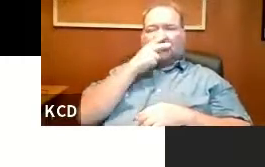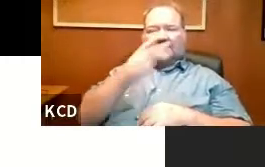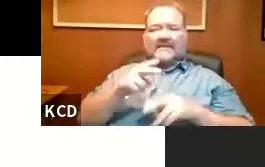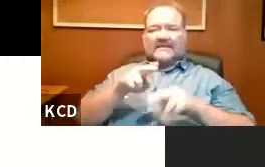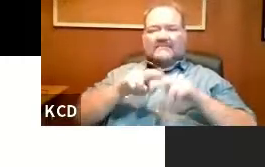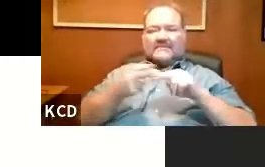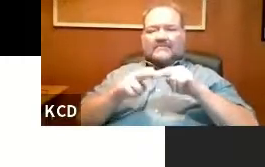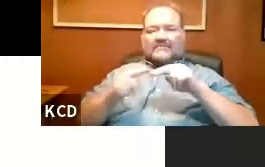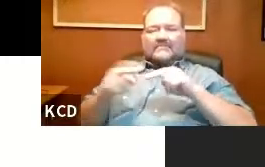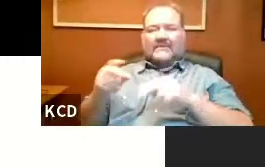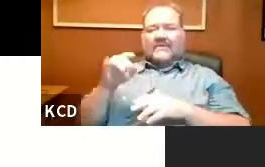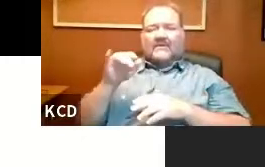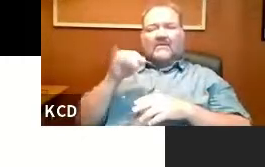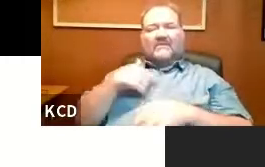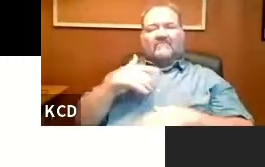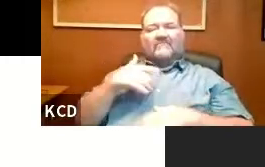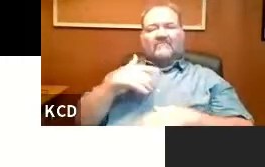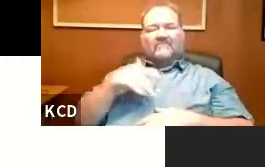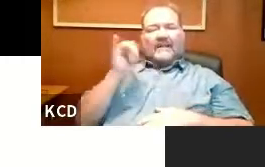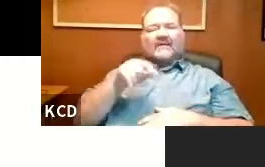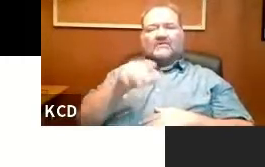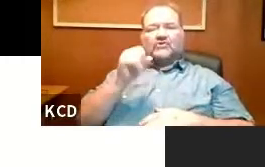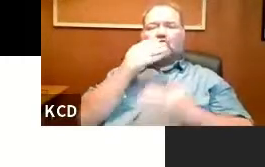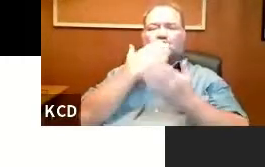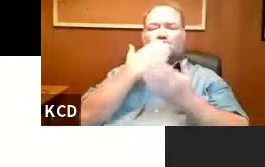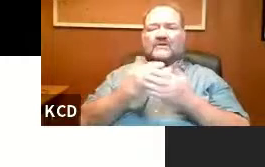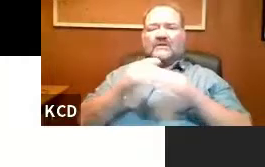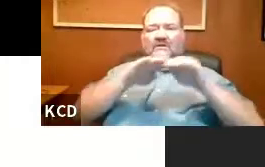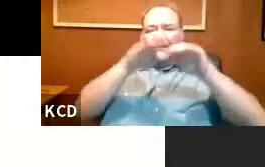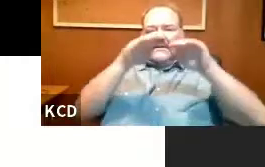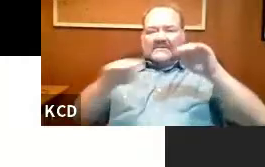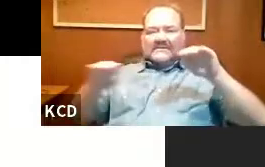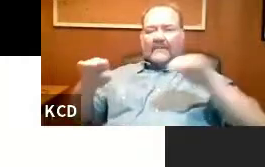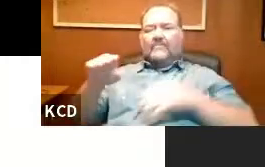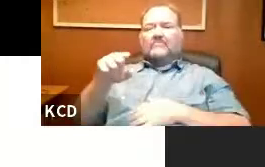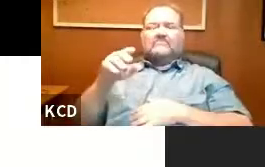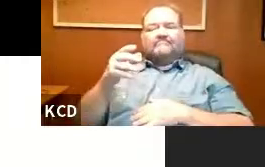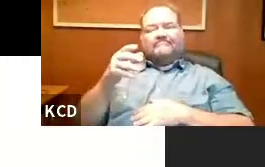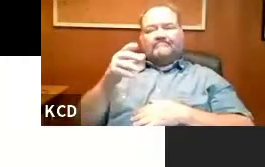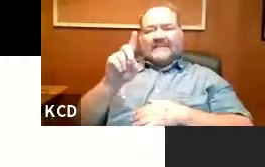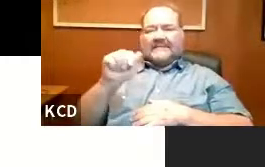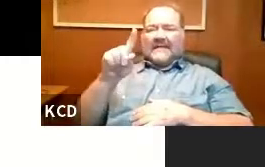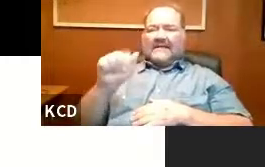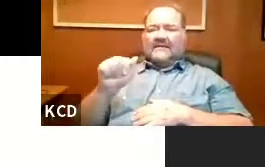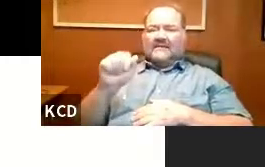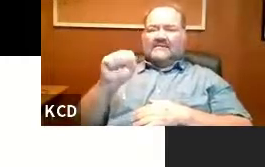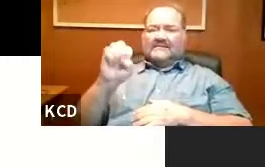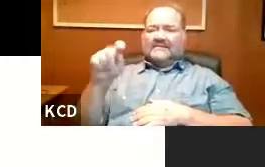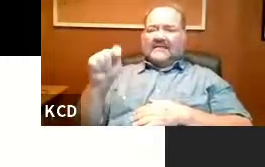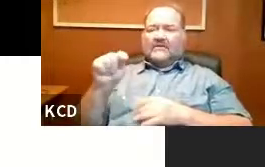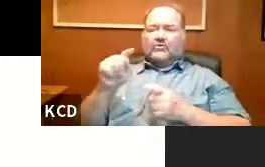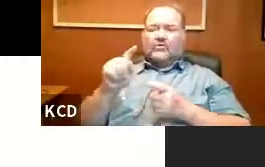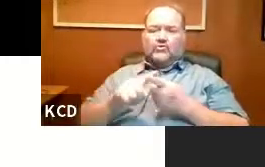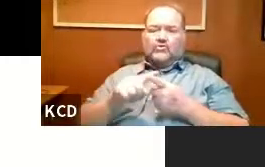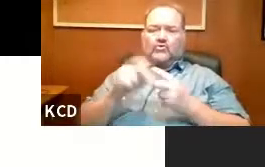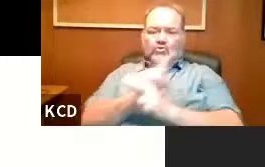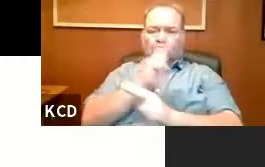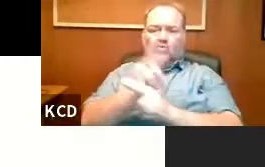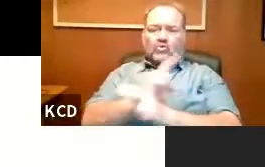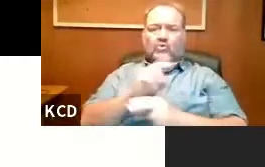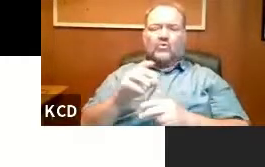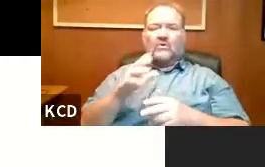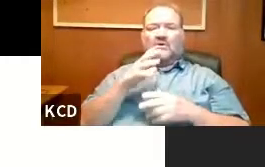not reporting this data. So felt like this would be a good, stable data set to utilize. And it definitely, all of those hospitals still do